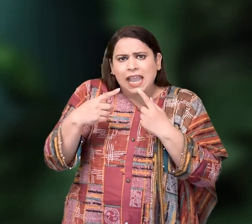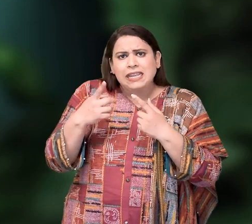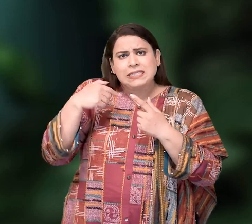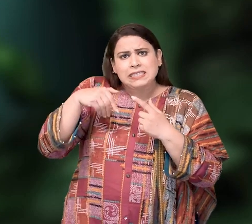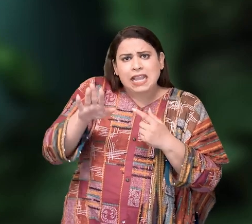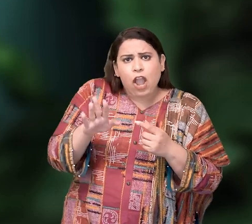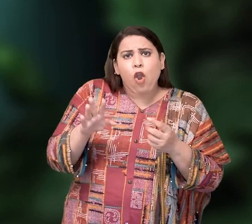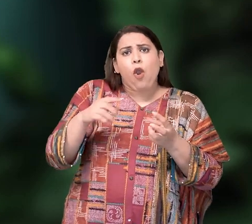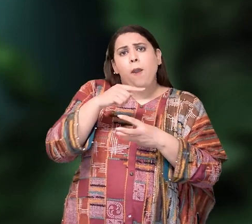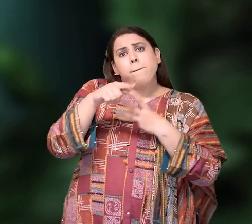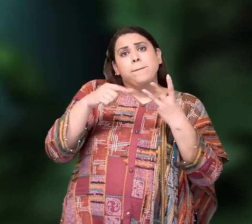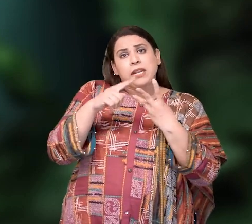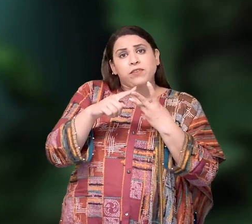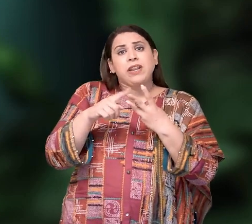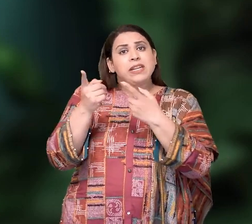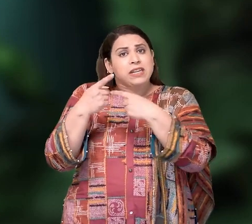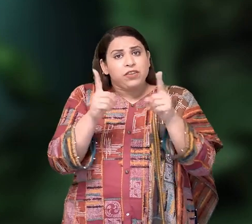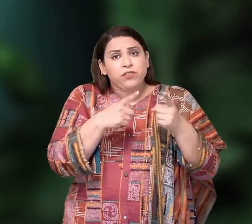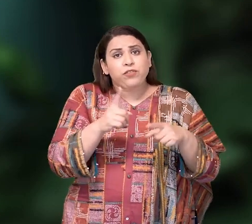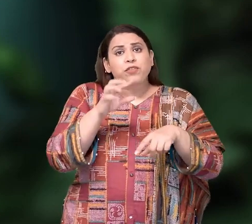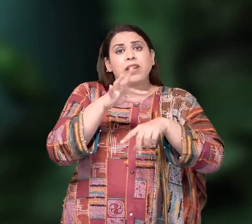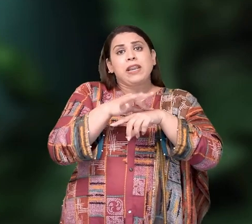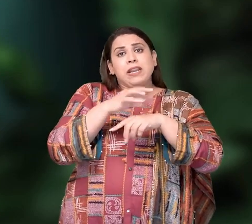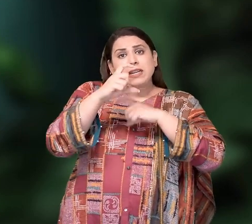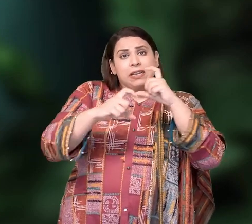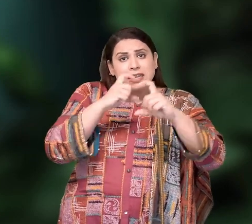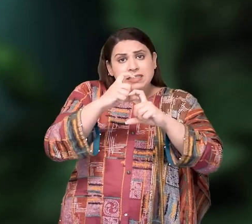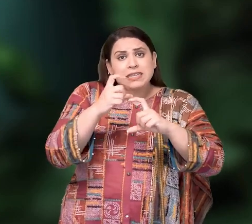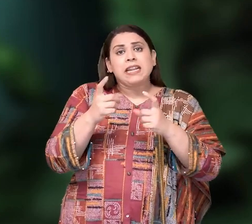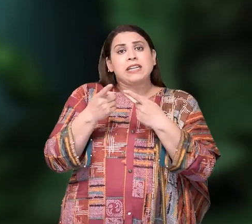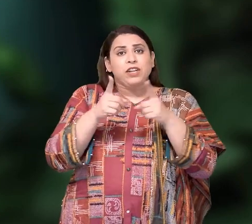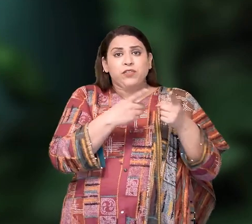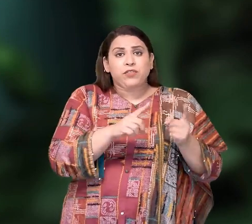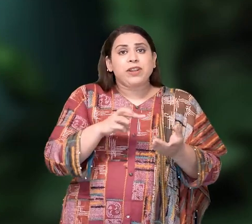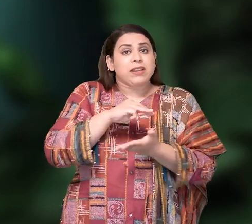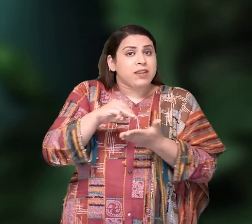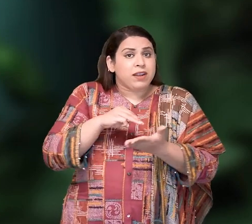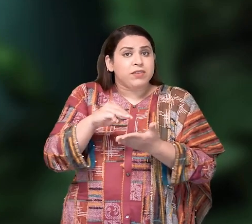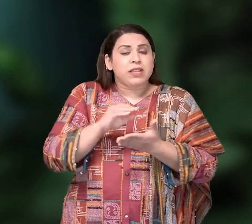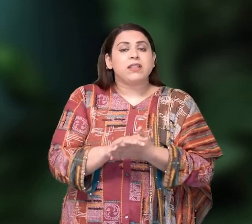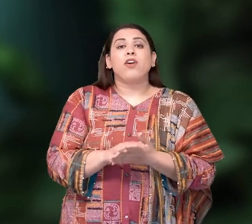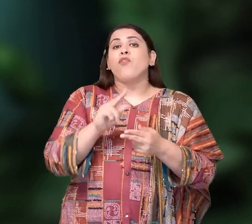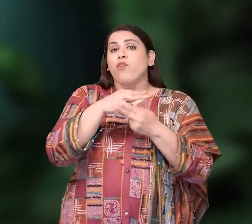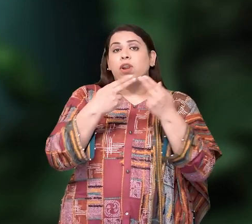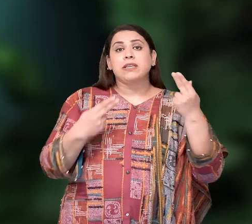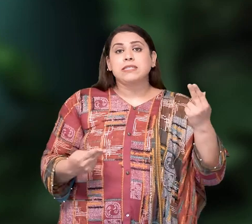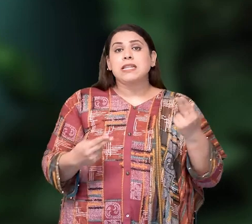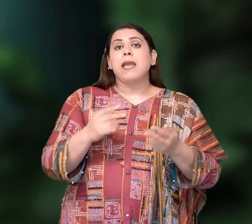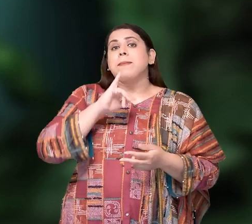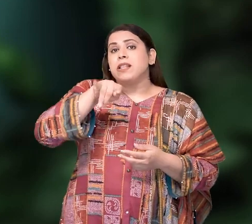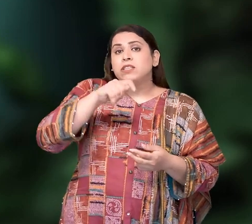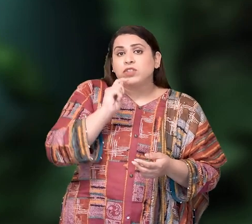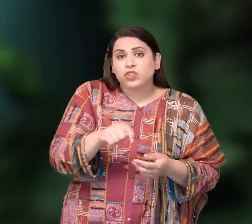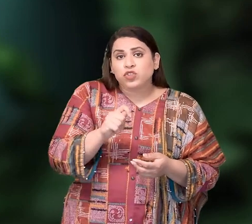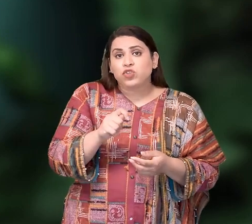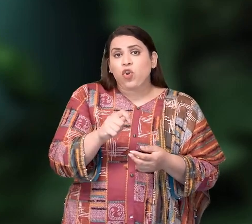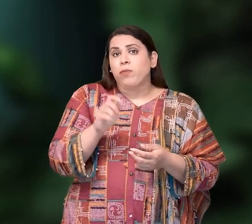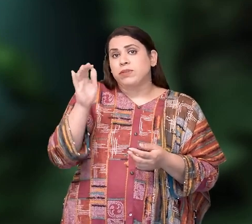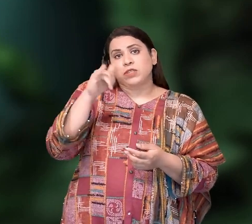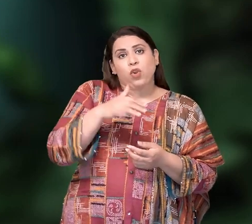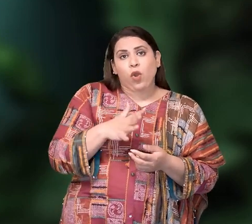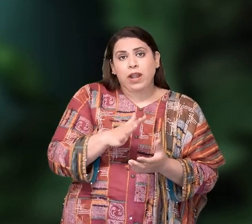gaps between different cultures and different countries. For example, and the job of an interpreter is